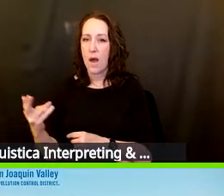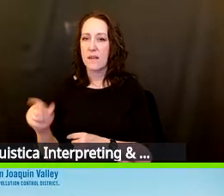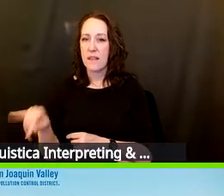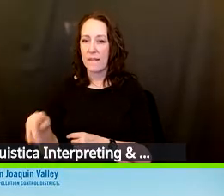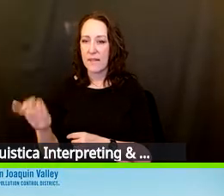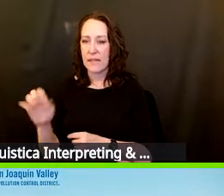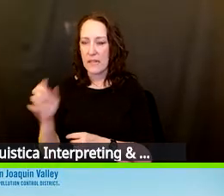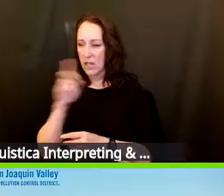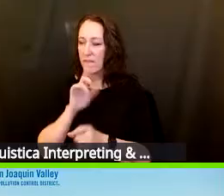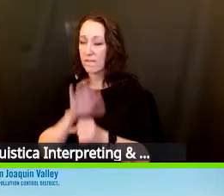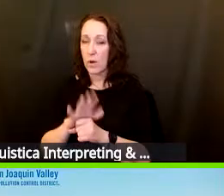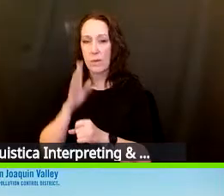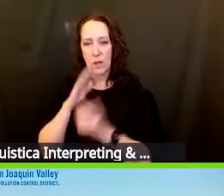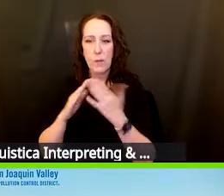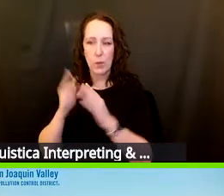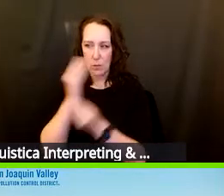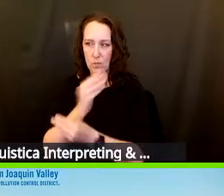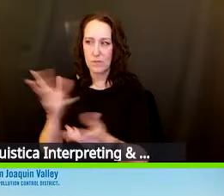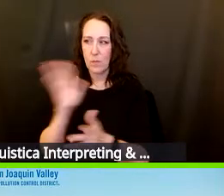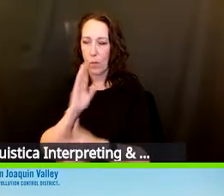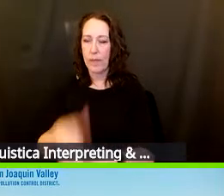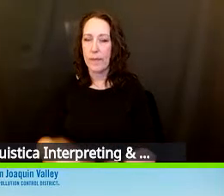The community is good.